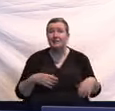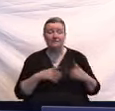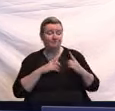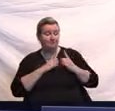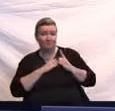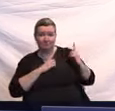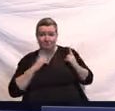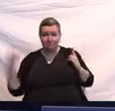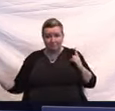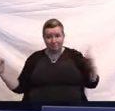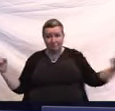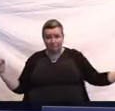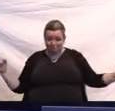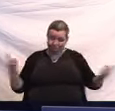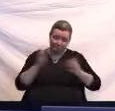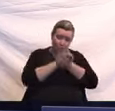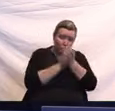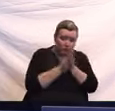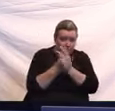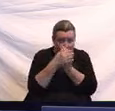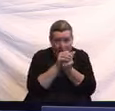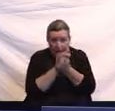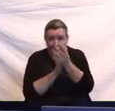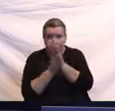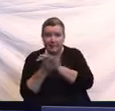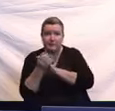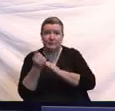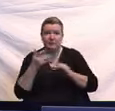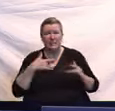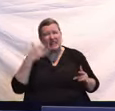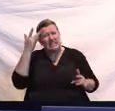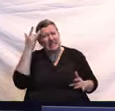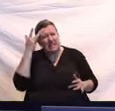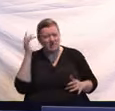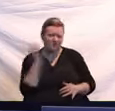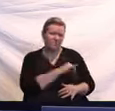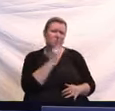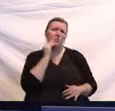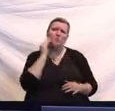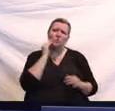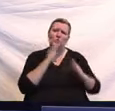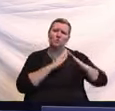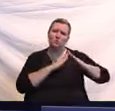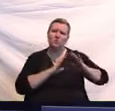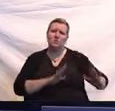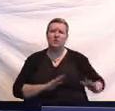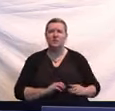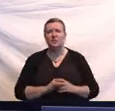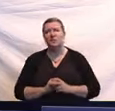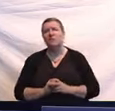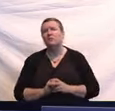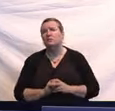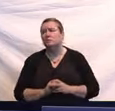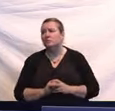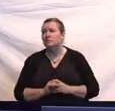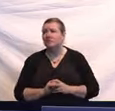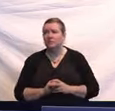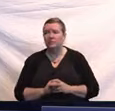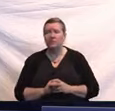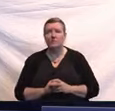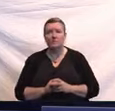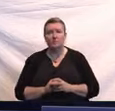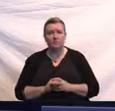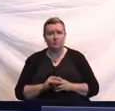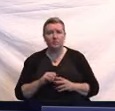washing, staying home when you are sick. Another critical measure to help us contain this virus is